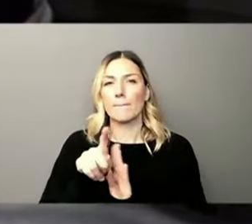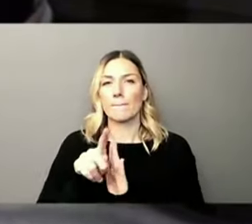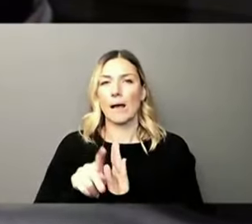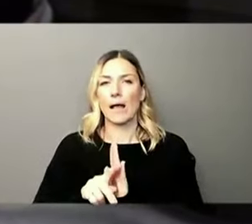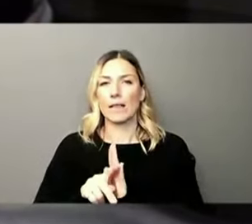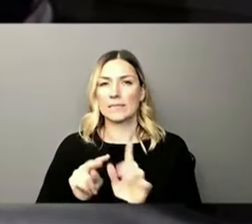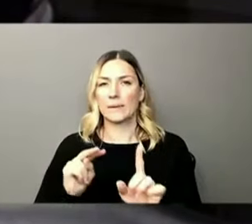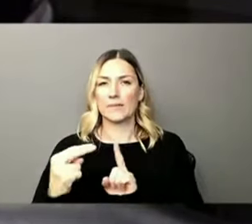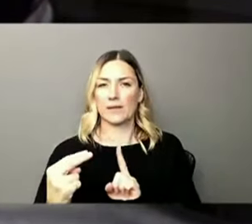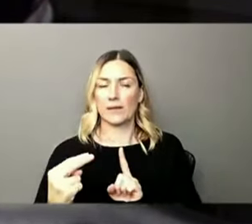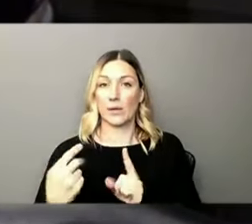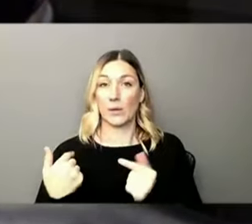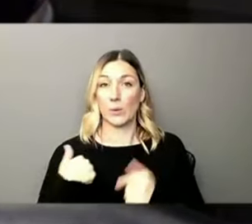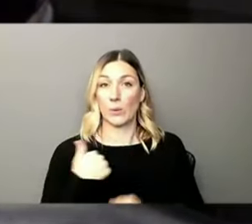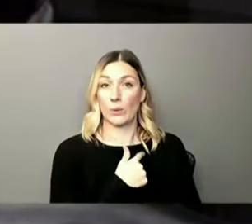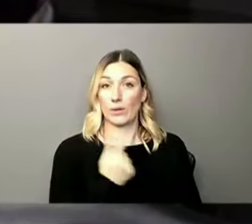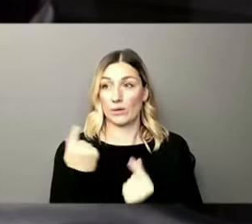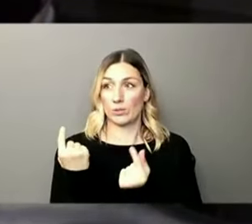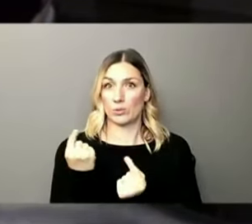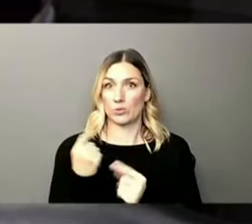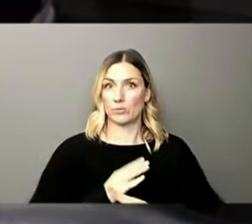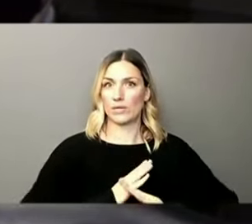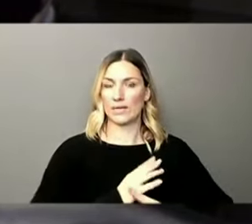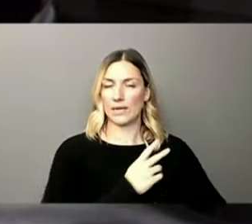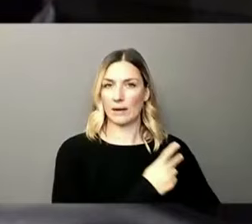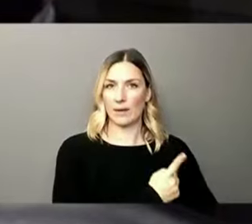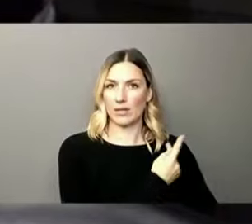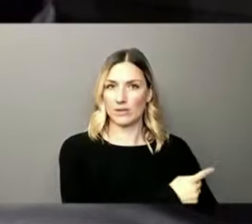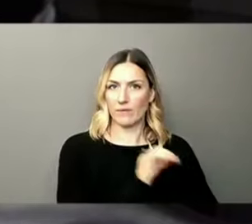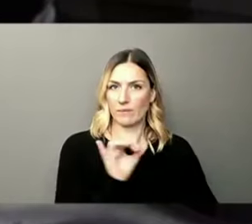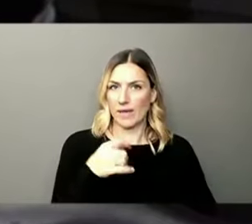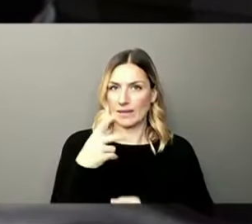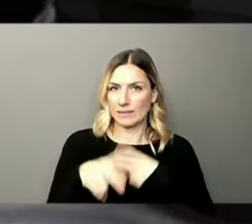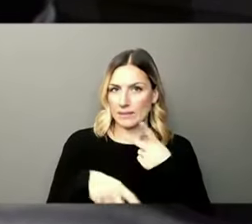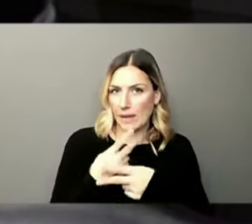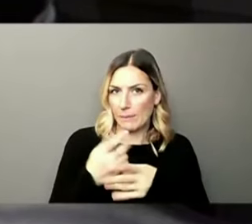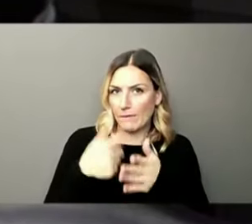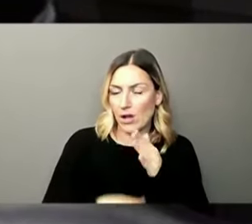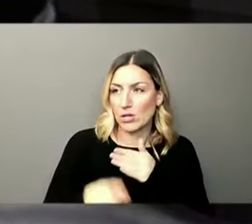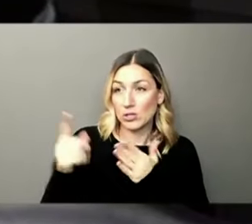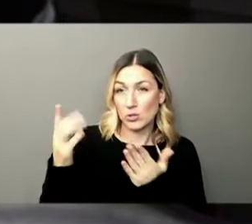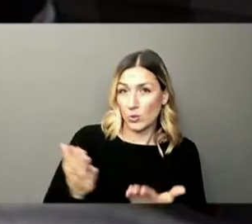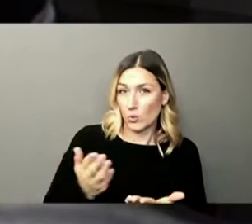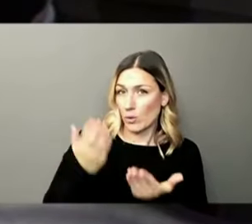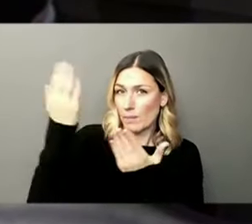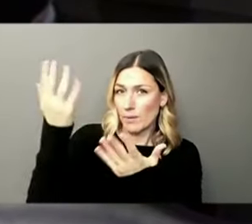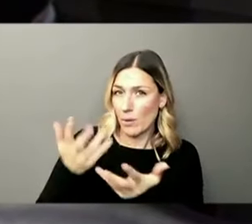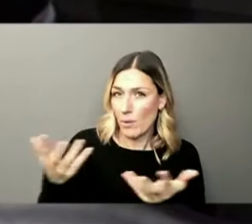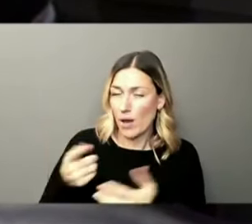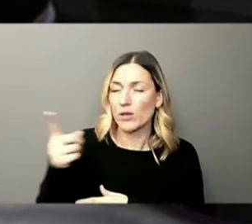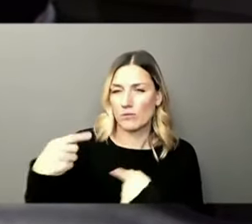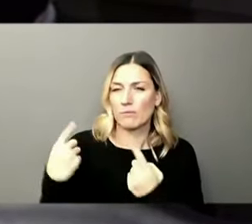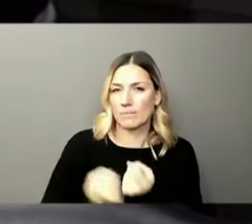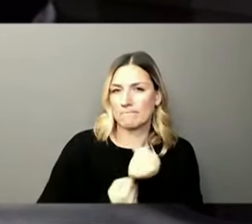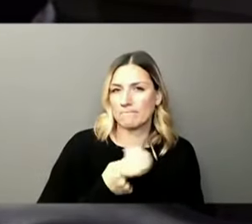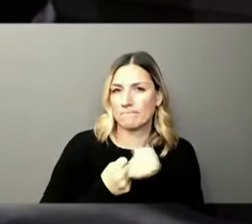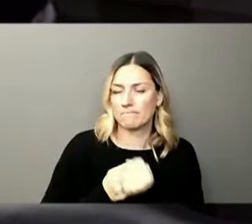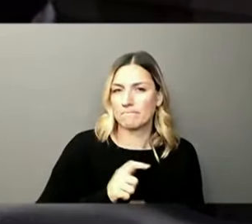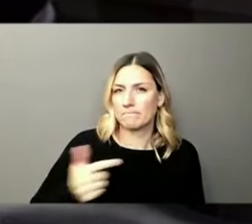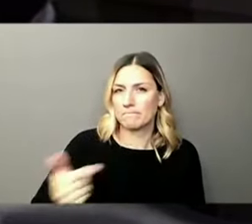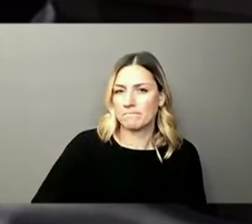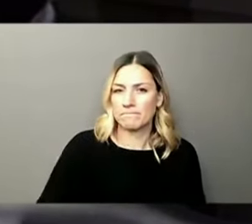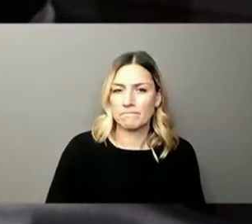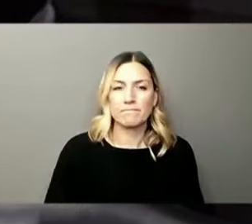what can we do to protect patients from these costs? What are the recommendations? I know you've been advocating on this front.